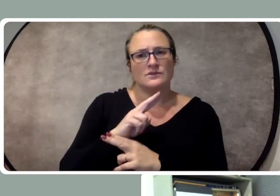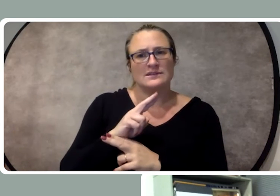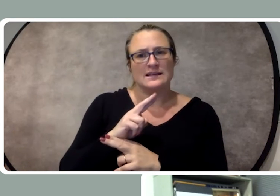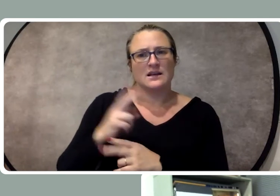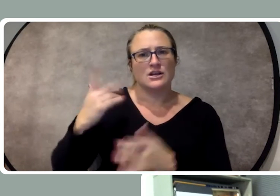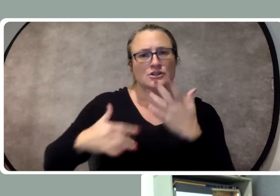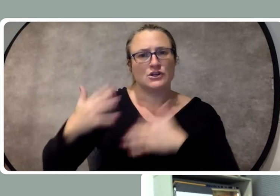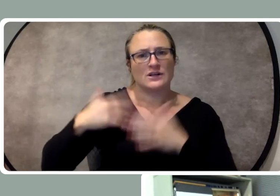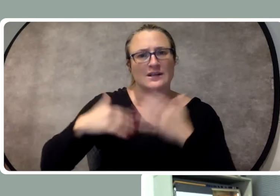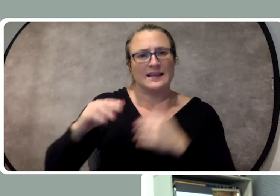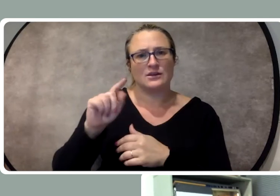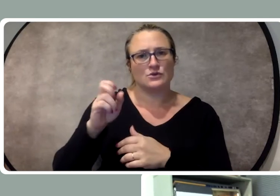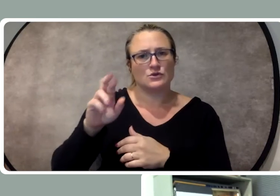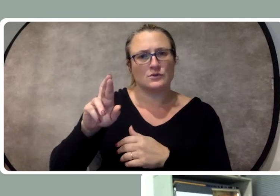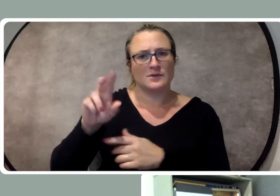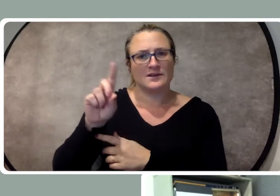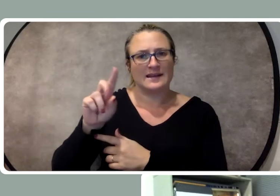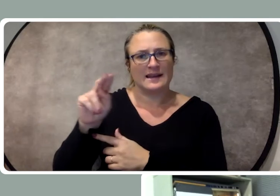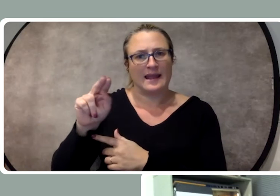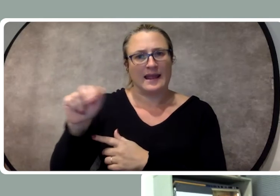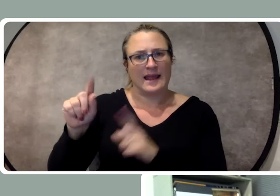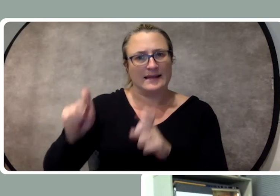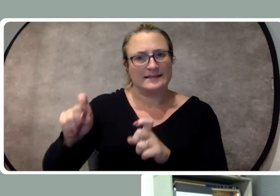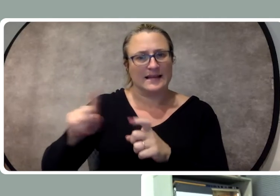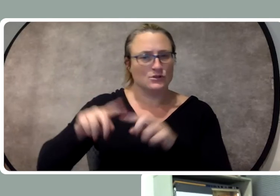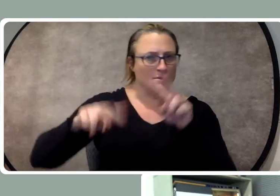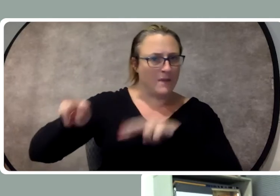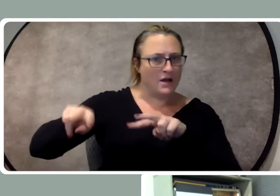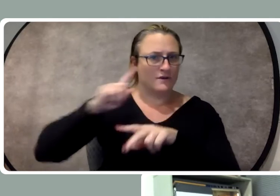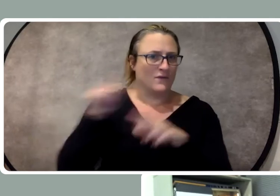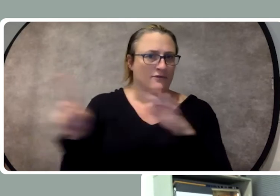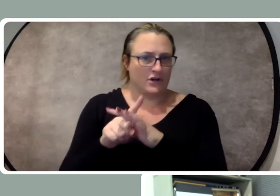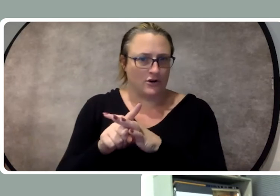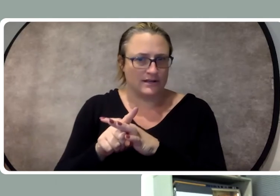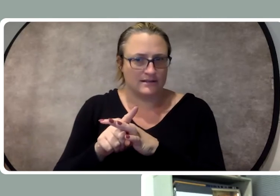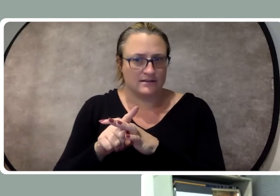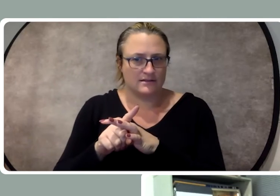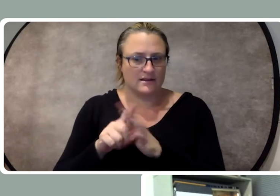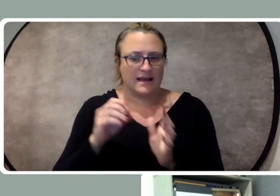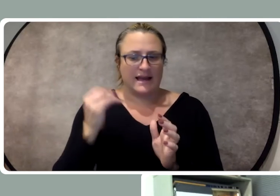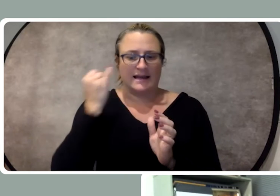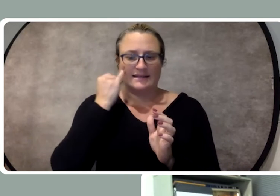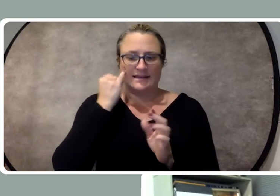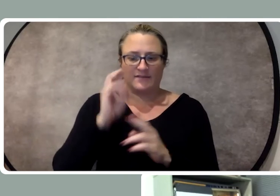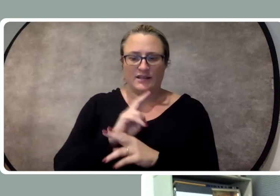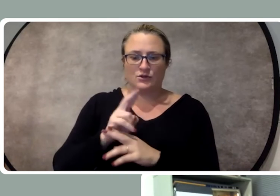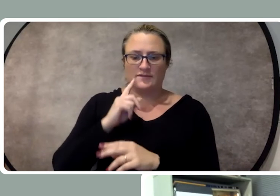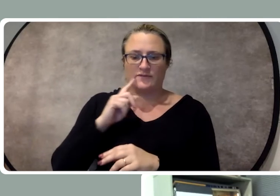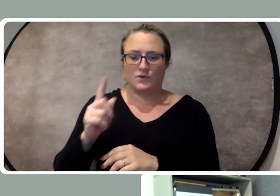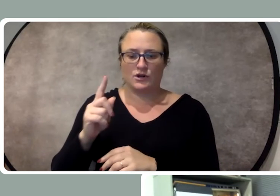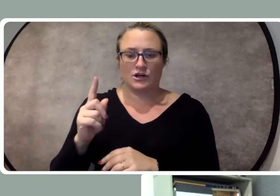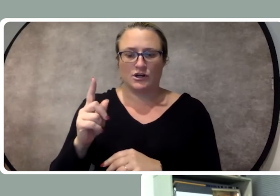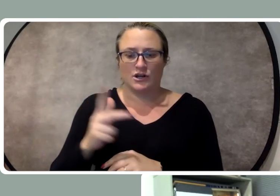tumor DNA tests to monitor for recurrence and whether that's used in triple negative breast